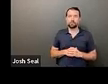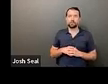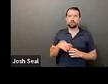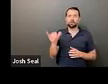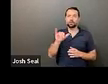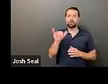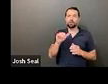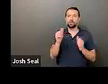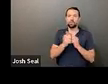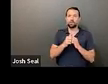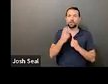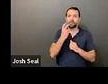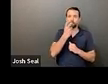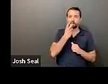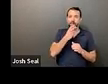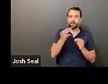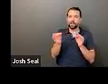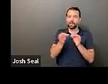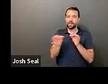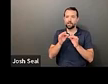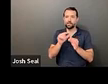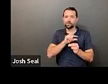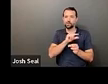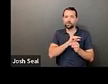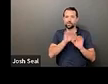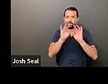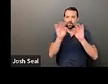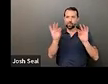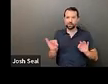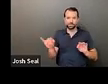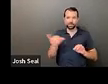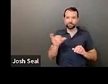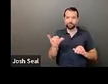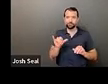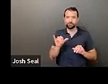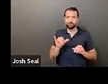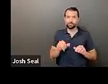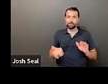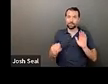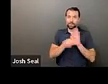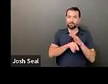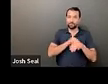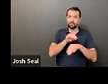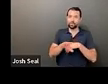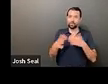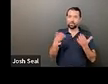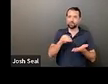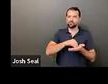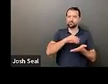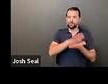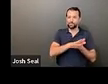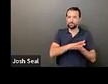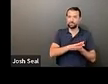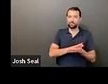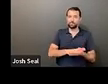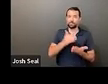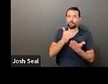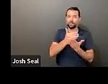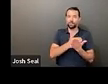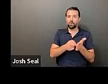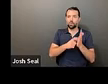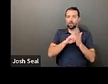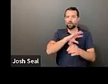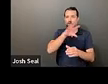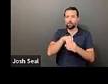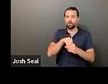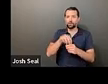language eligibility form, just document the adverse impact. Verification must include data, complete